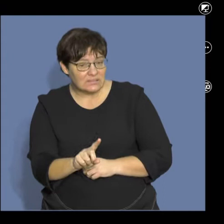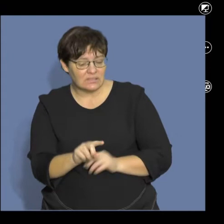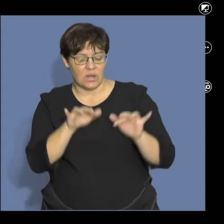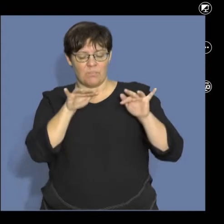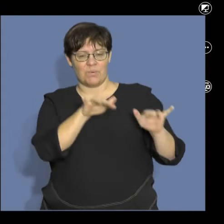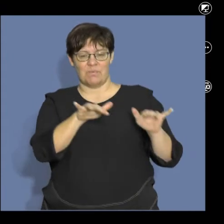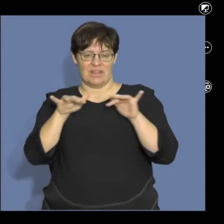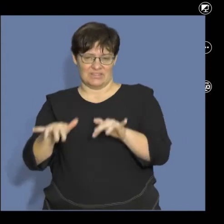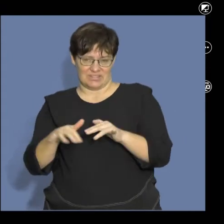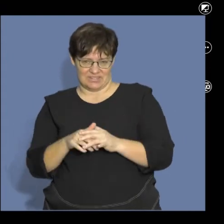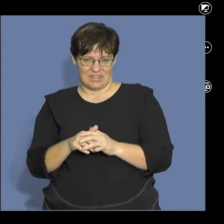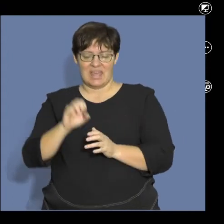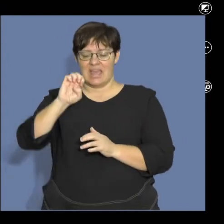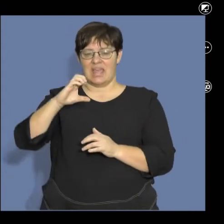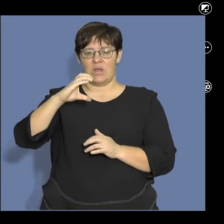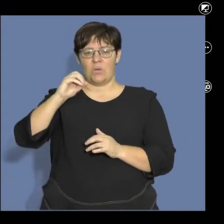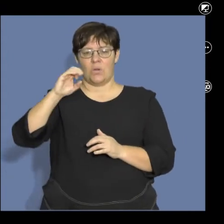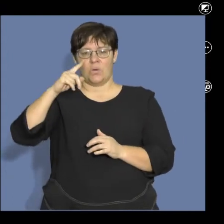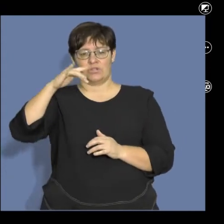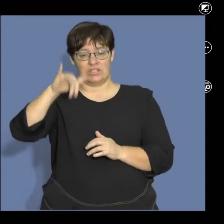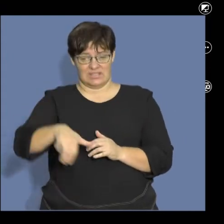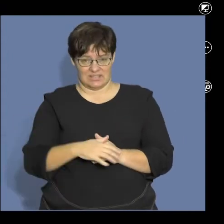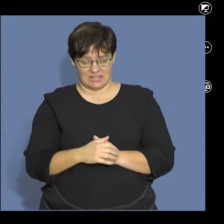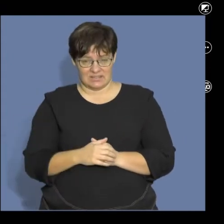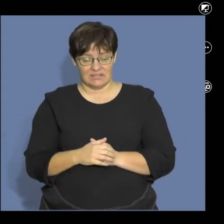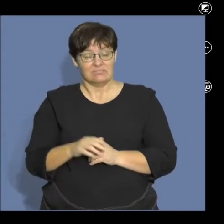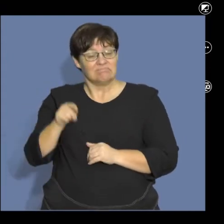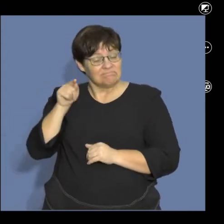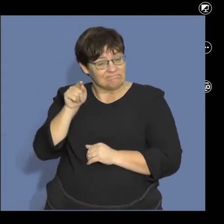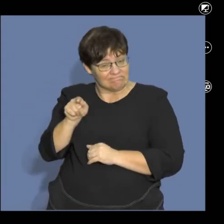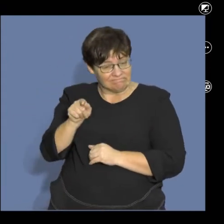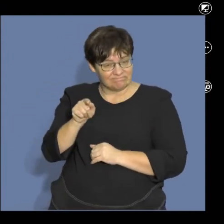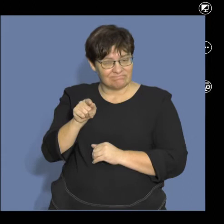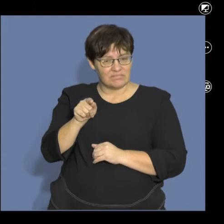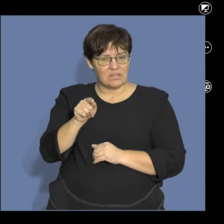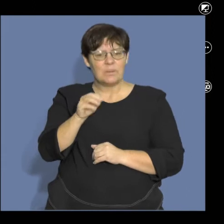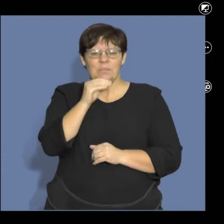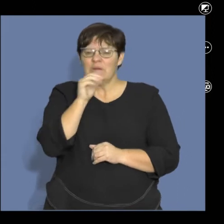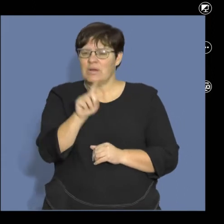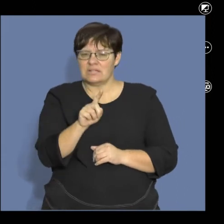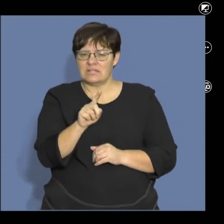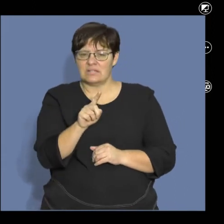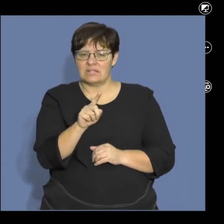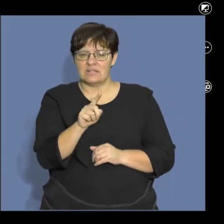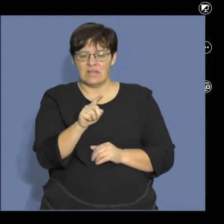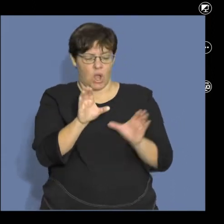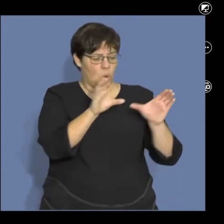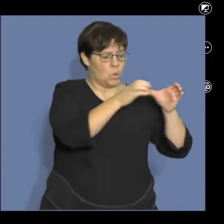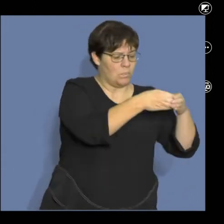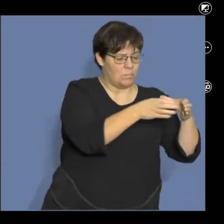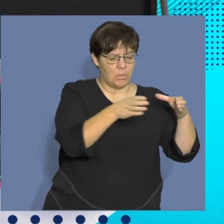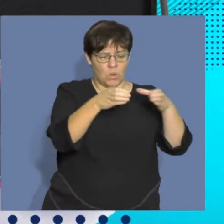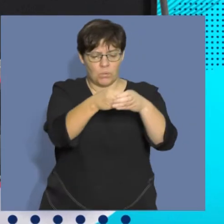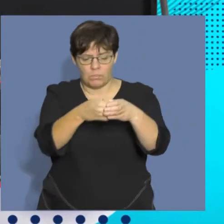as population ecology. And this is the way populations are going to